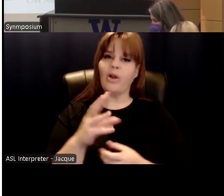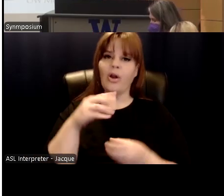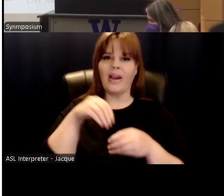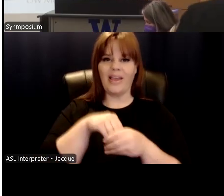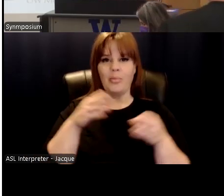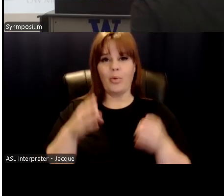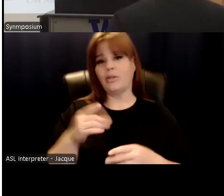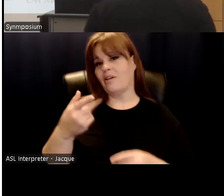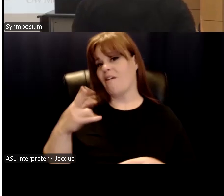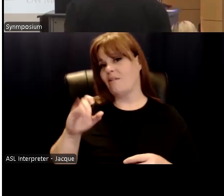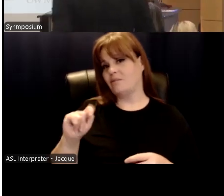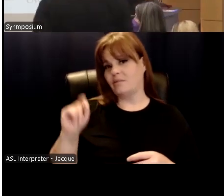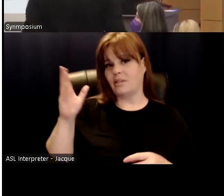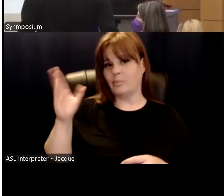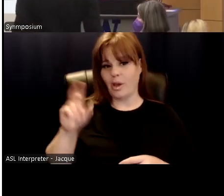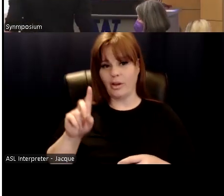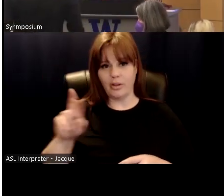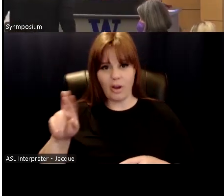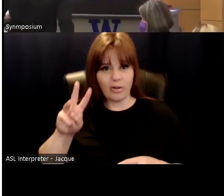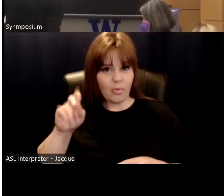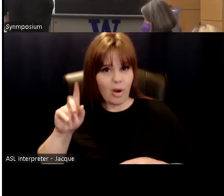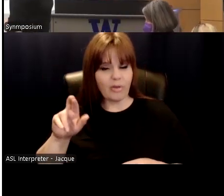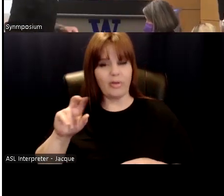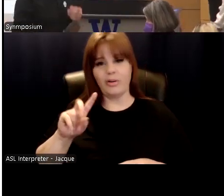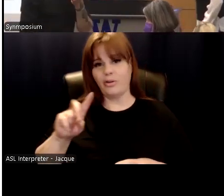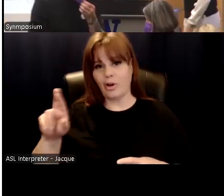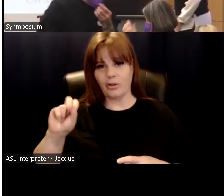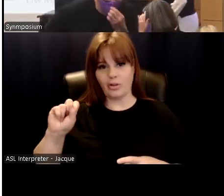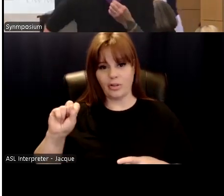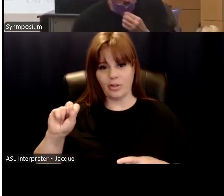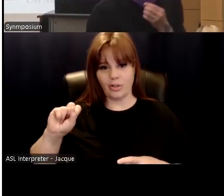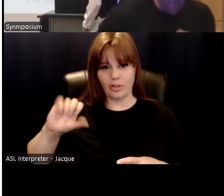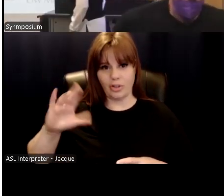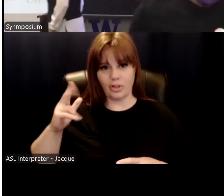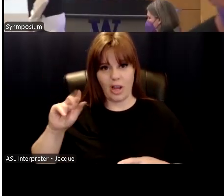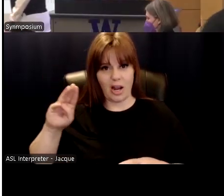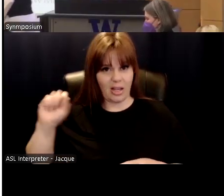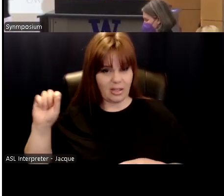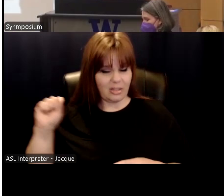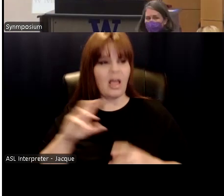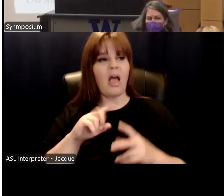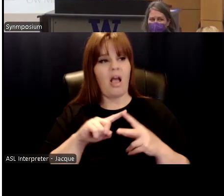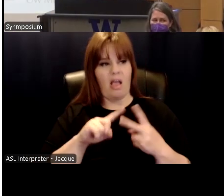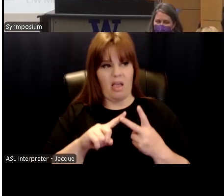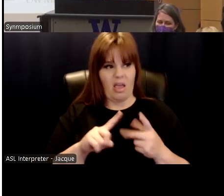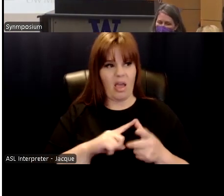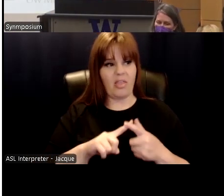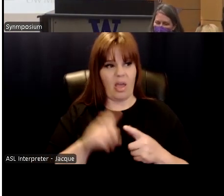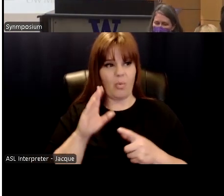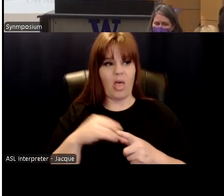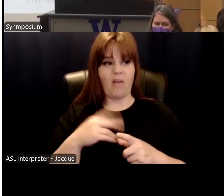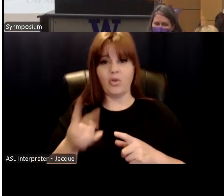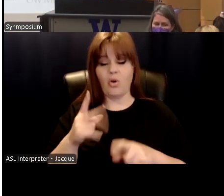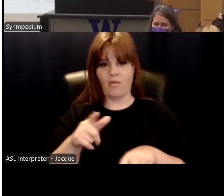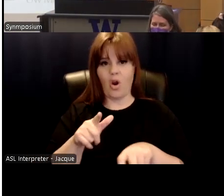Dr. Walker and Dr. Schamess. Joining them are two of our long COVID clinic physicians,